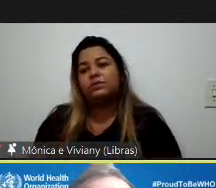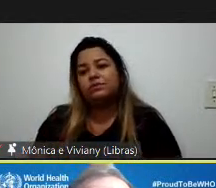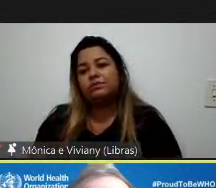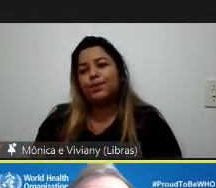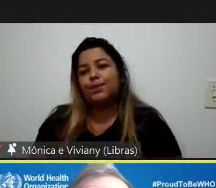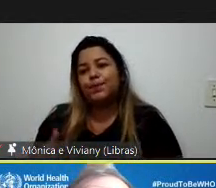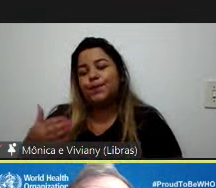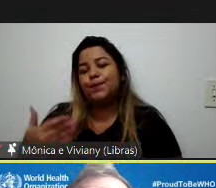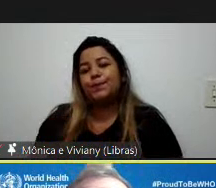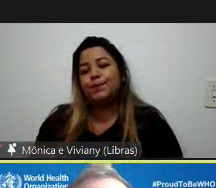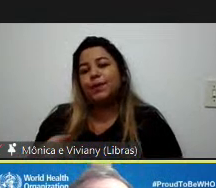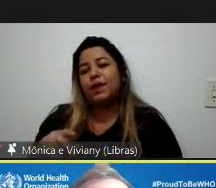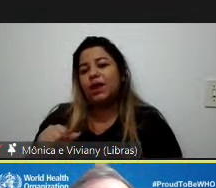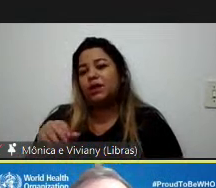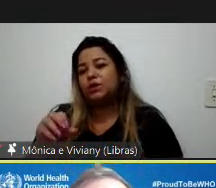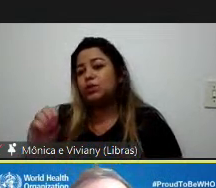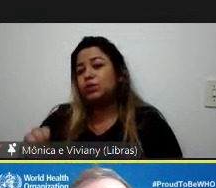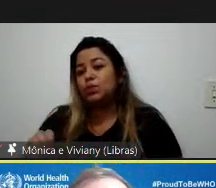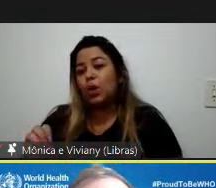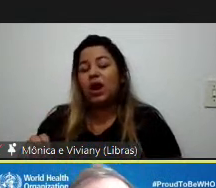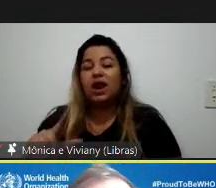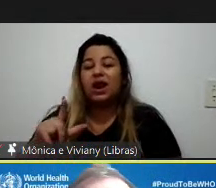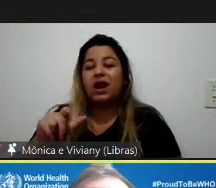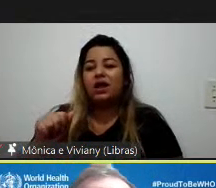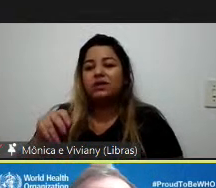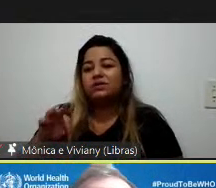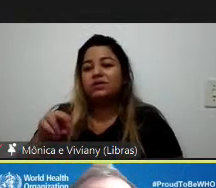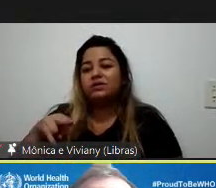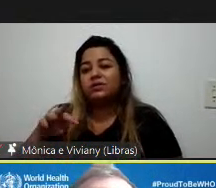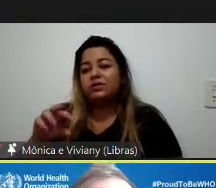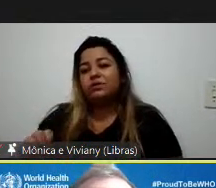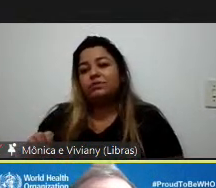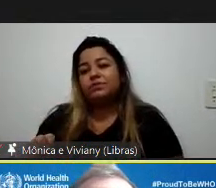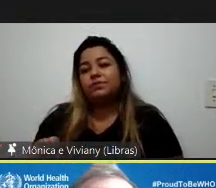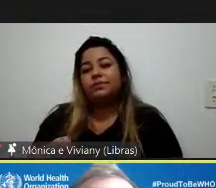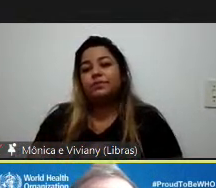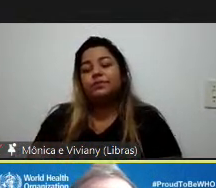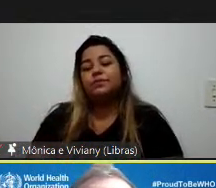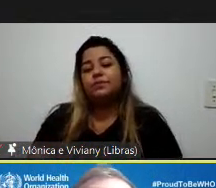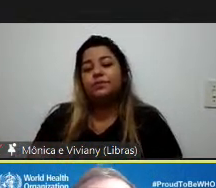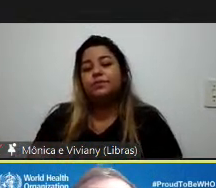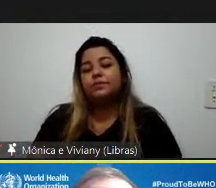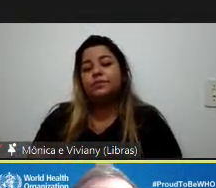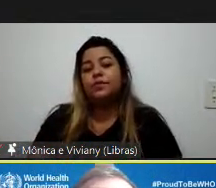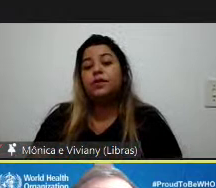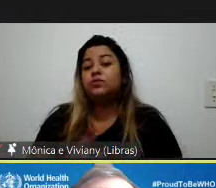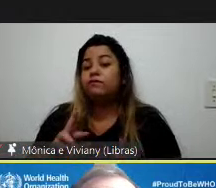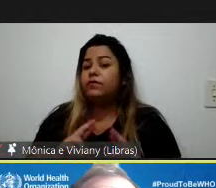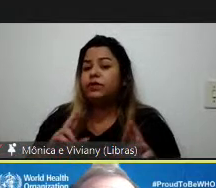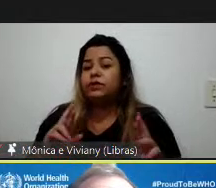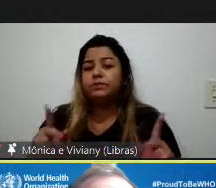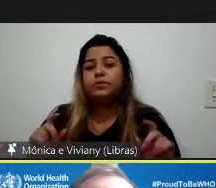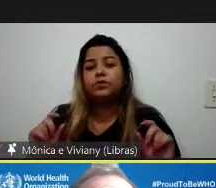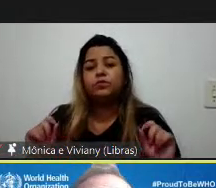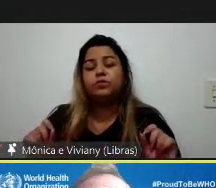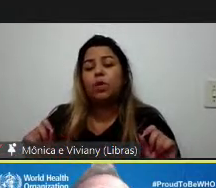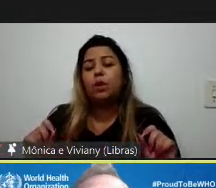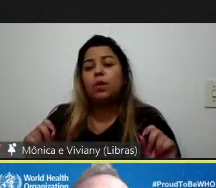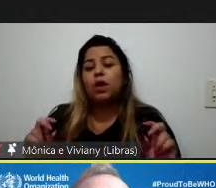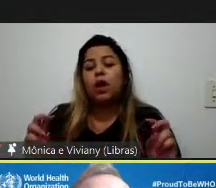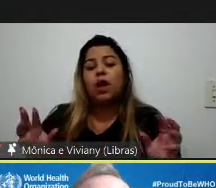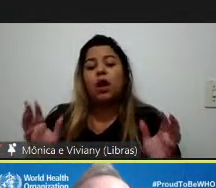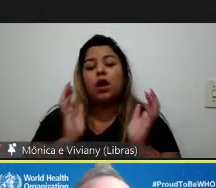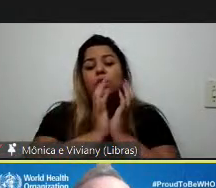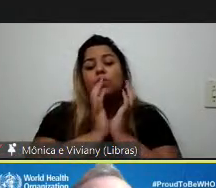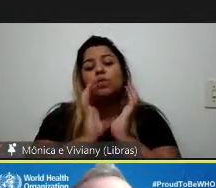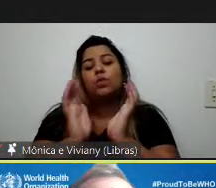that needs to be addressed to all. So all different age groups, infant, children, adolescents, adults, the